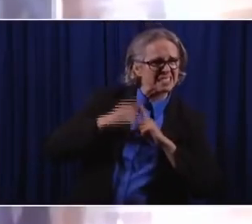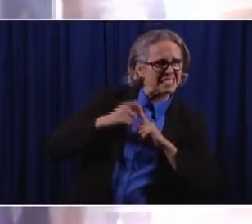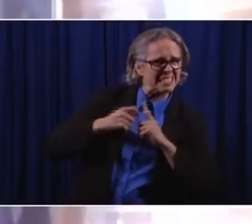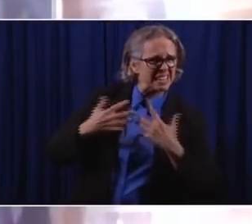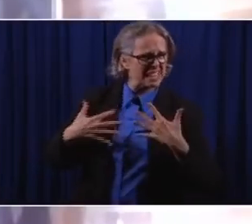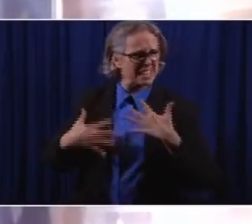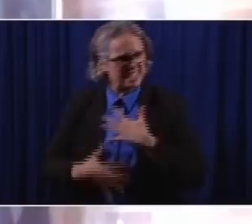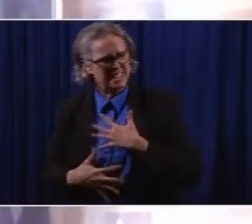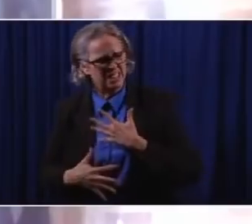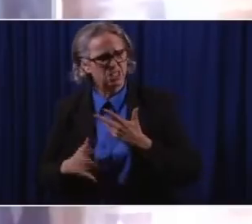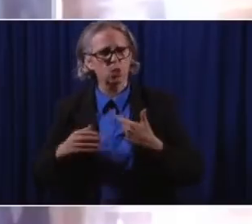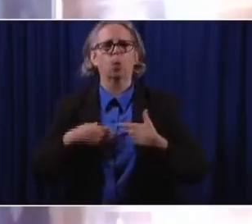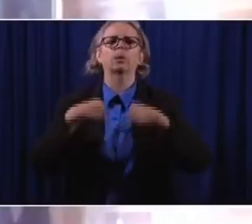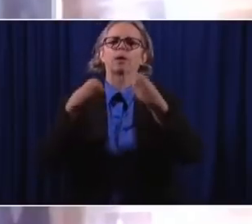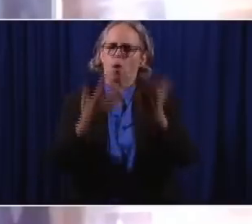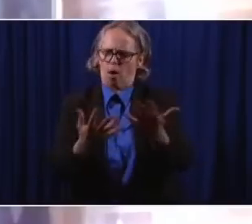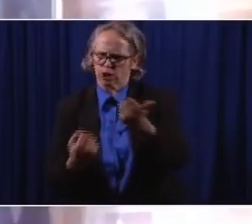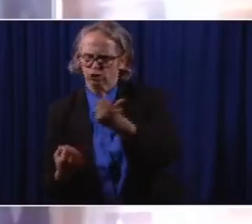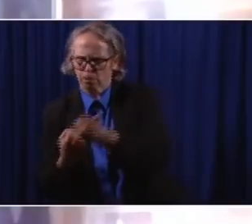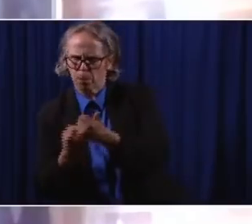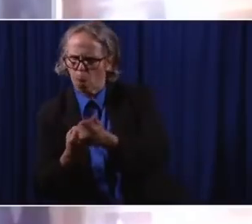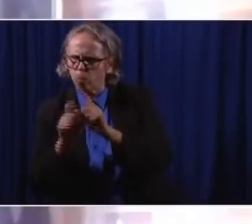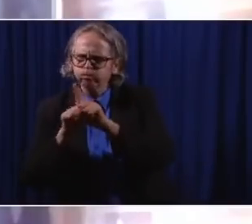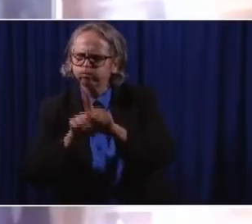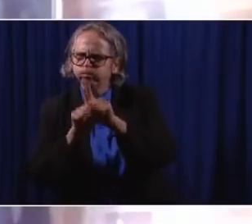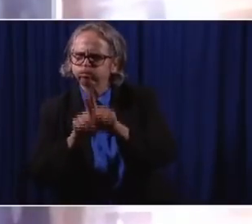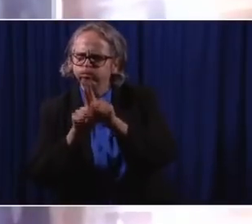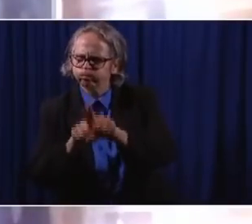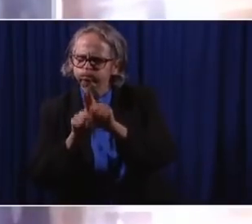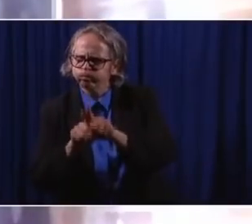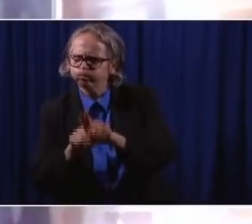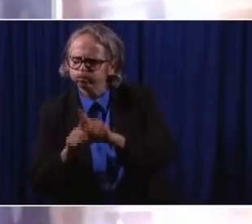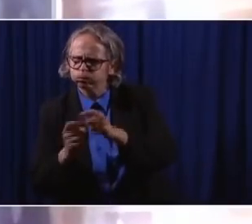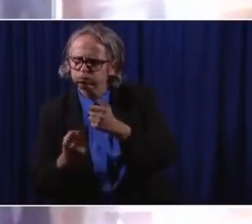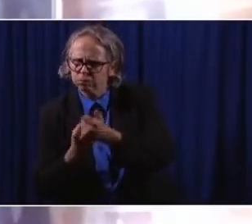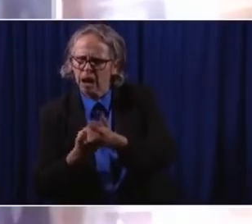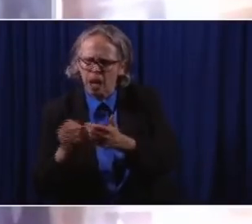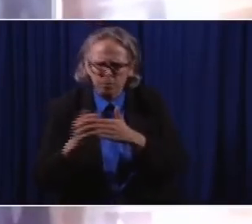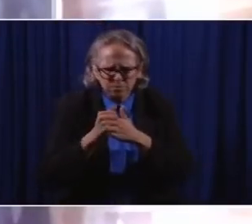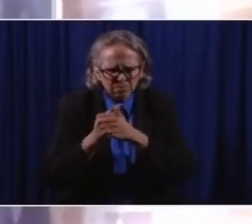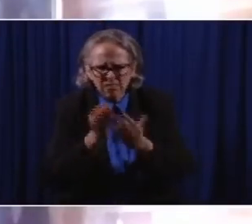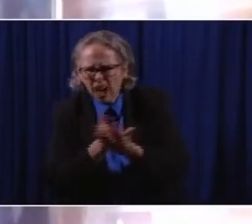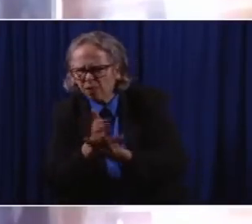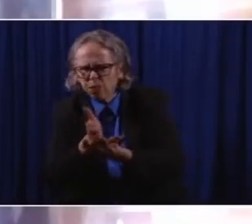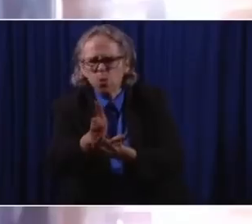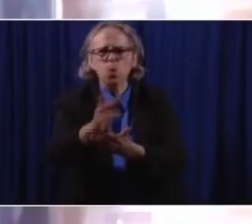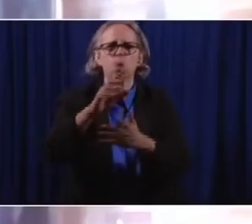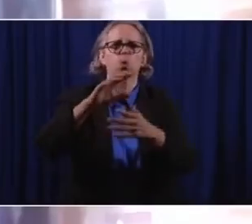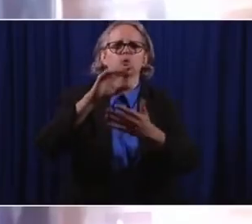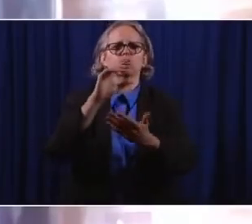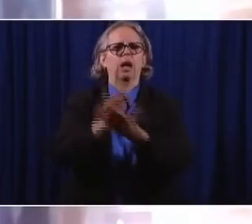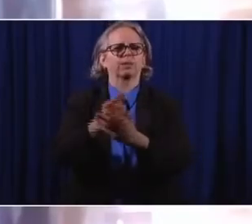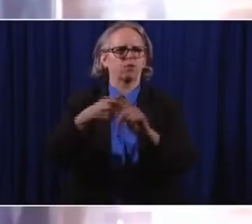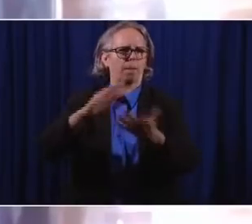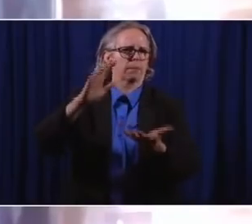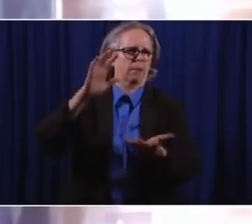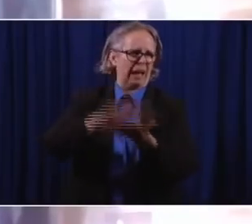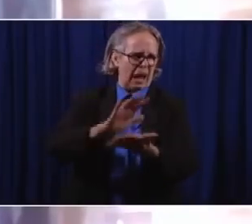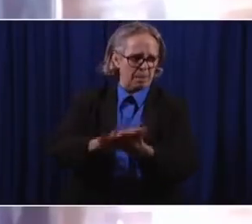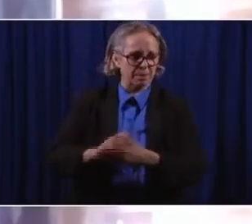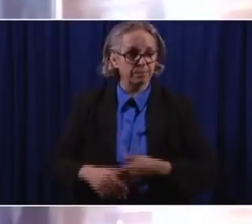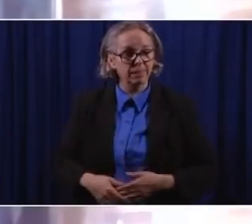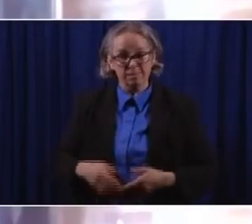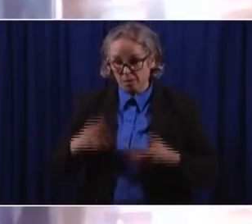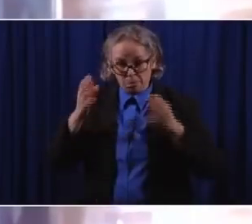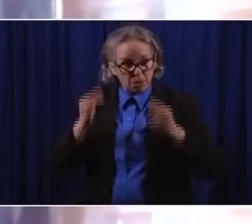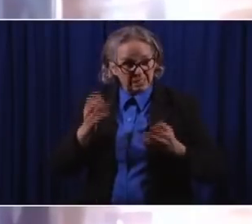the support that's necessary to successfully complete the academy, because once you decide to become a police officer, it is a